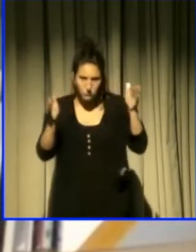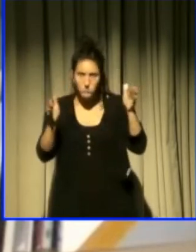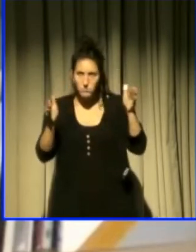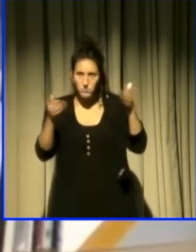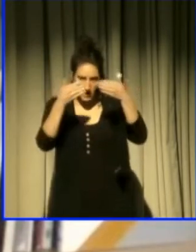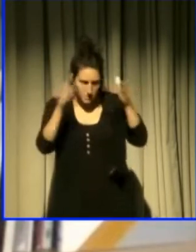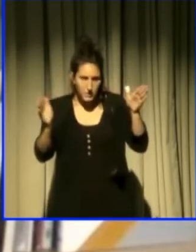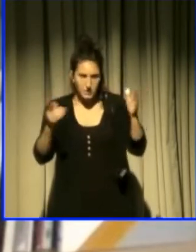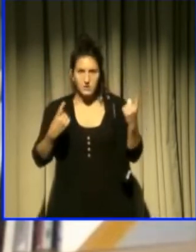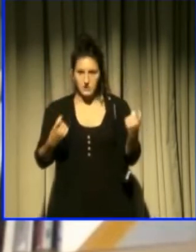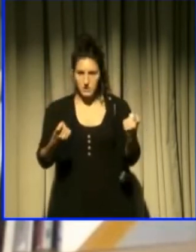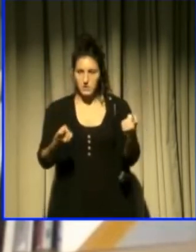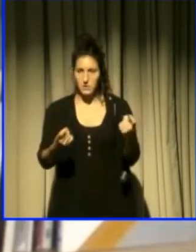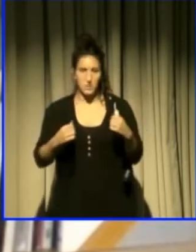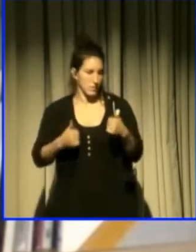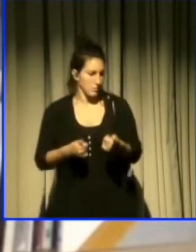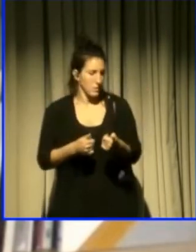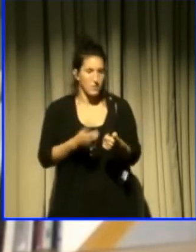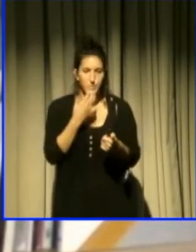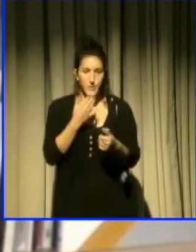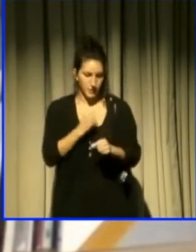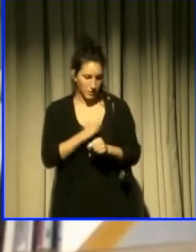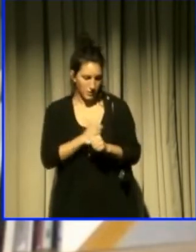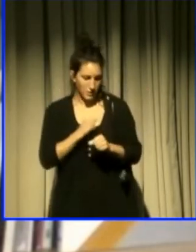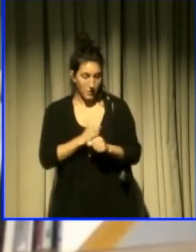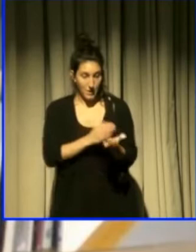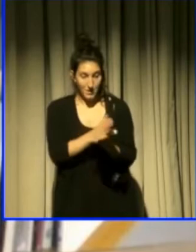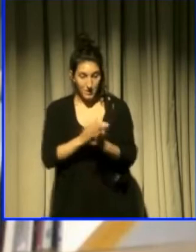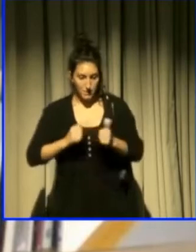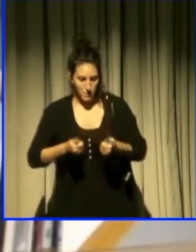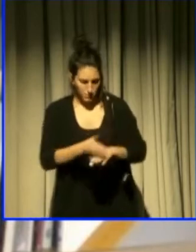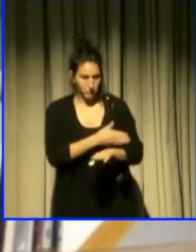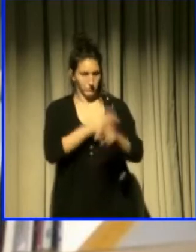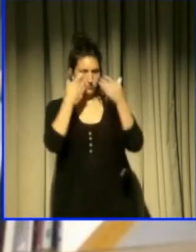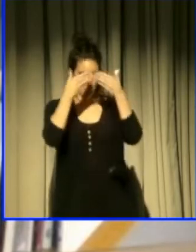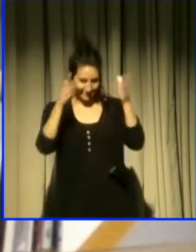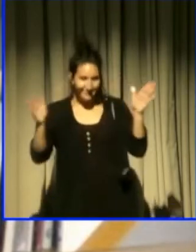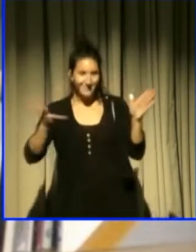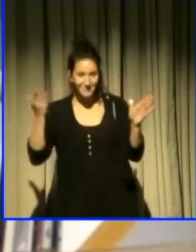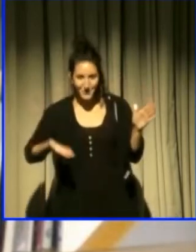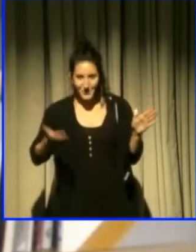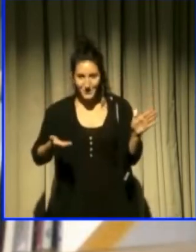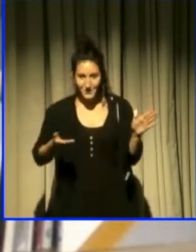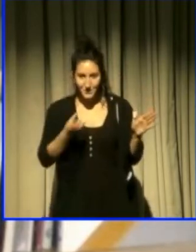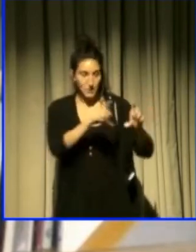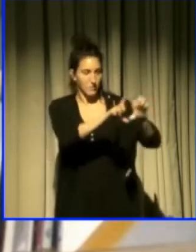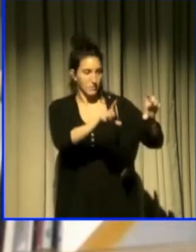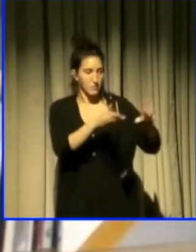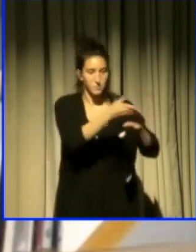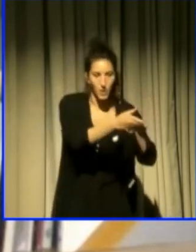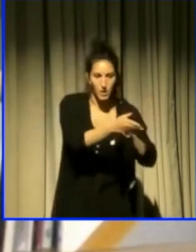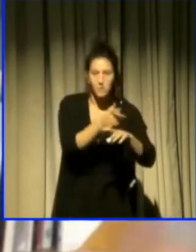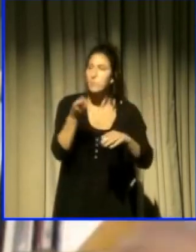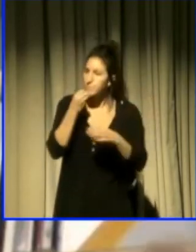when you're engaging with trends. Because sometimes clients ask me like, okay, you've presented some trends. I have an Excel sheet from my